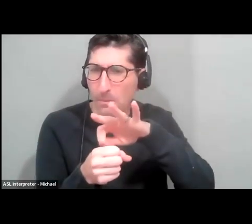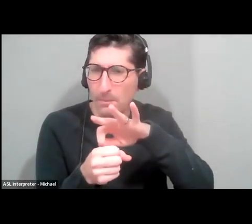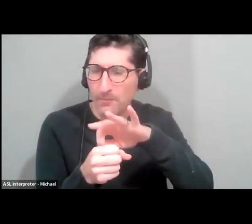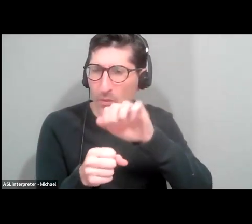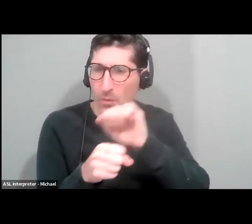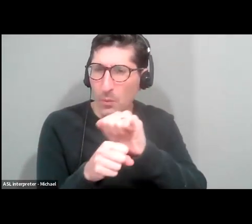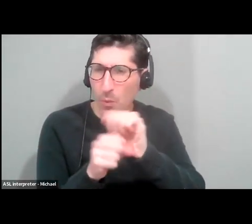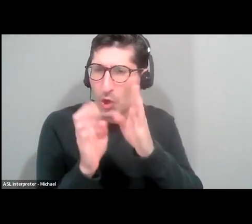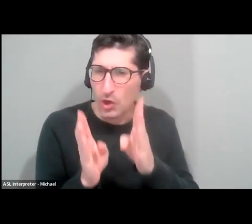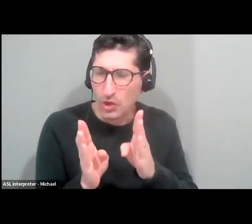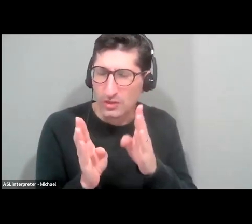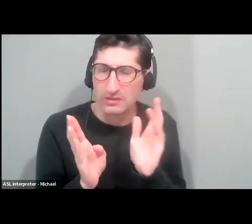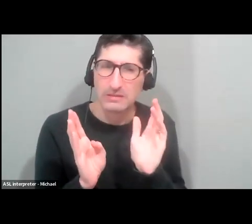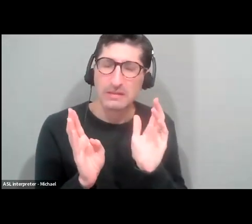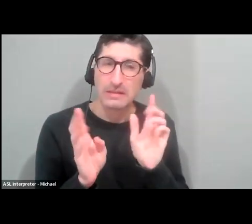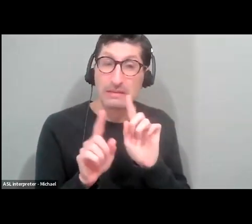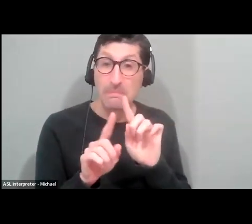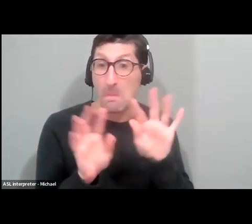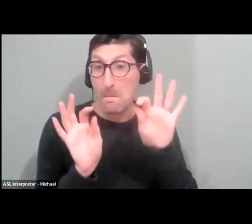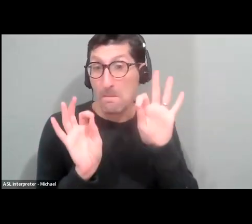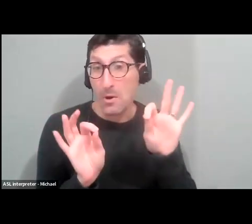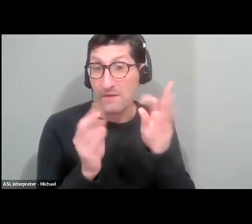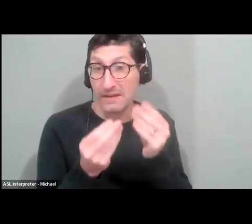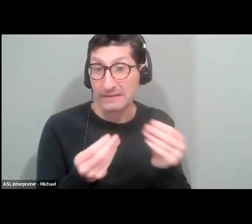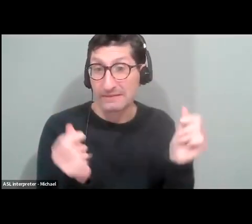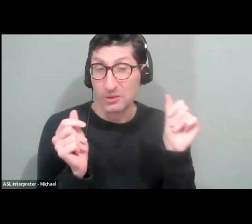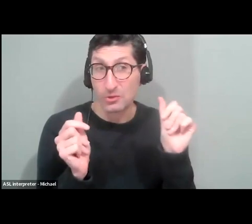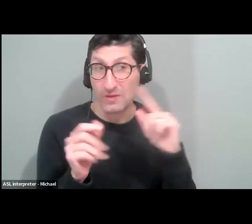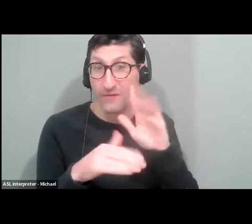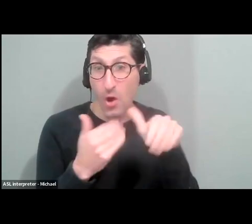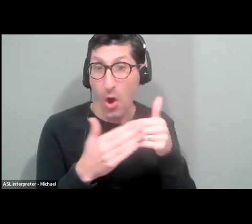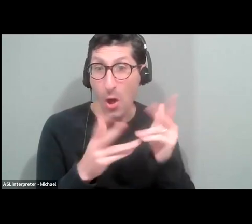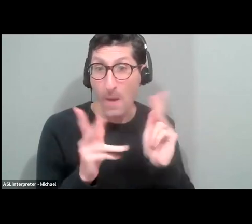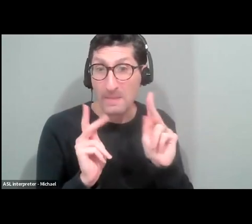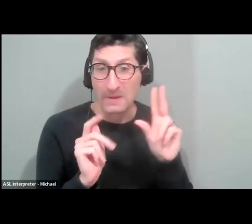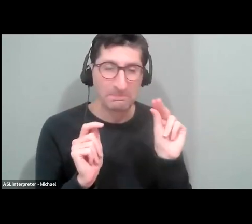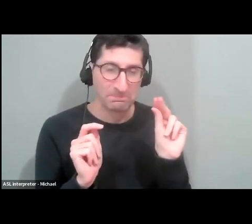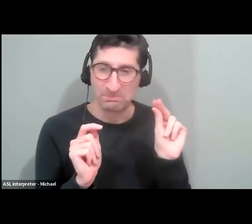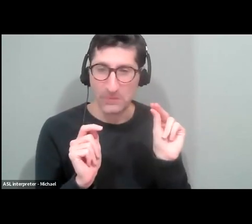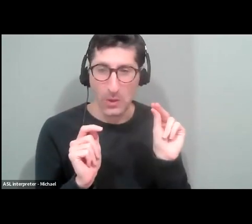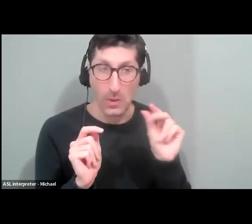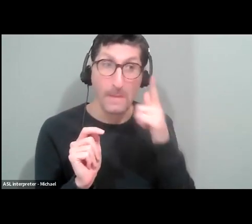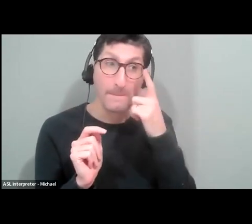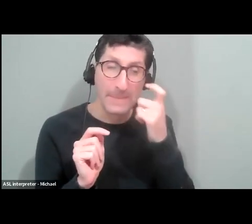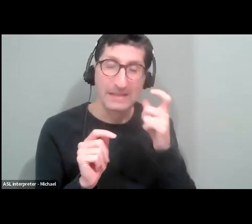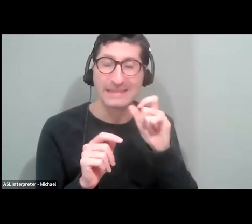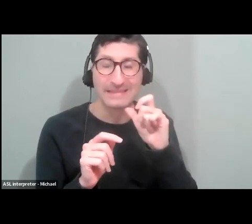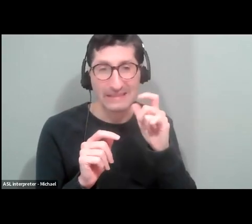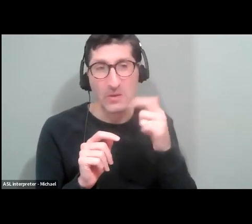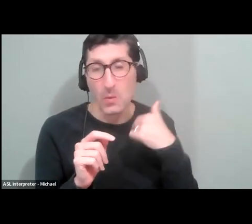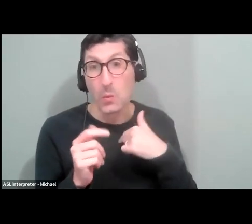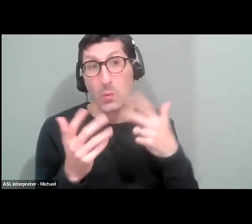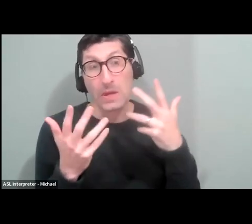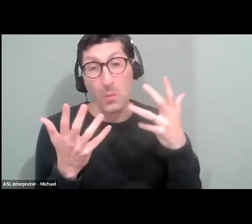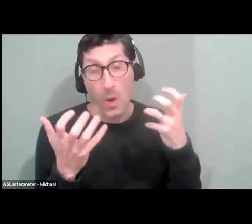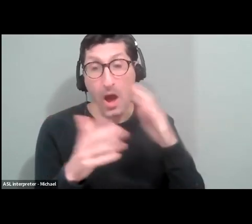an ideal solution, um, in terms of wanting everybody who can and wants to, to be able to have physically access the polls. But we